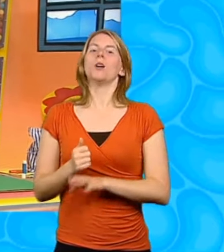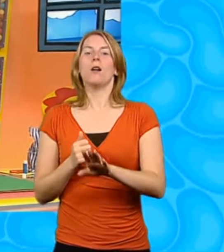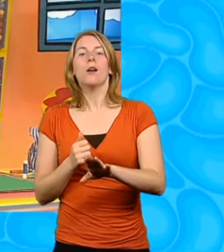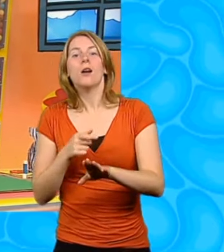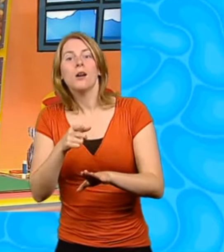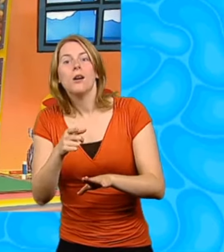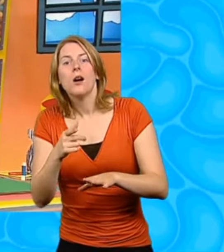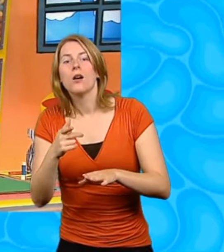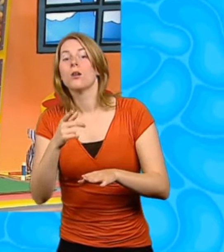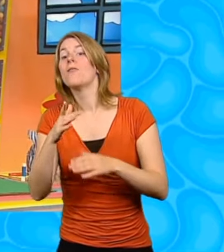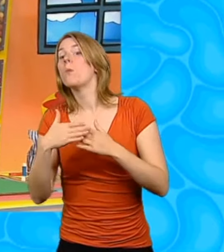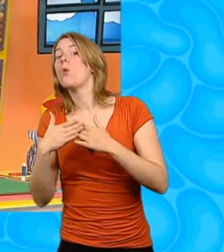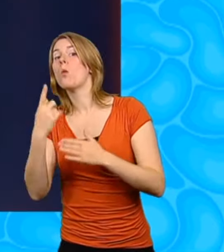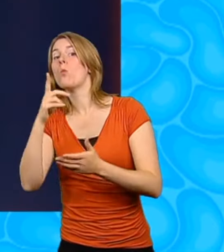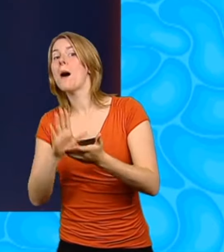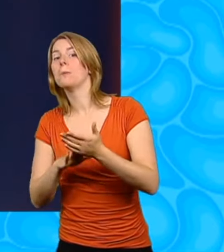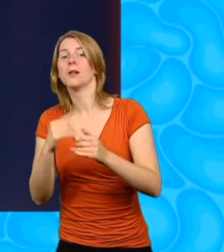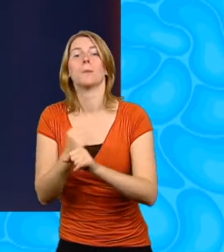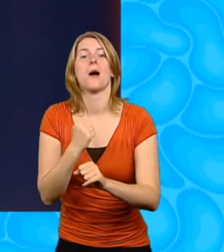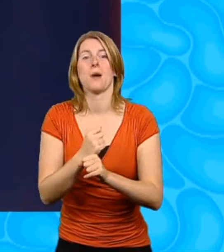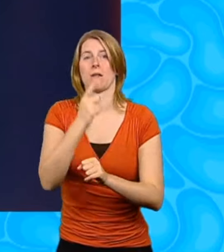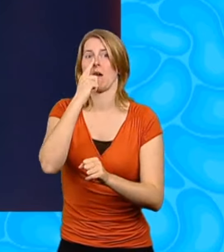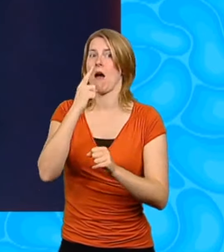minute, you could try other types of pencil pet.